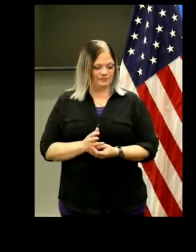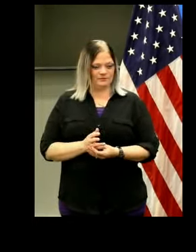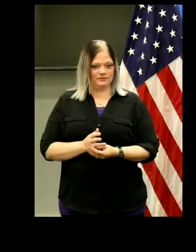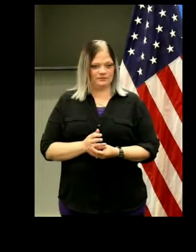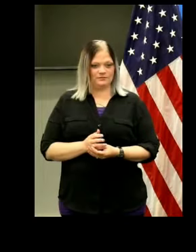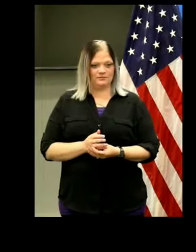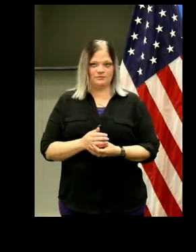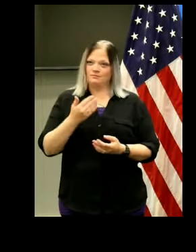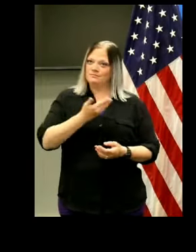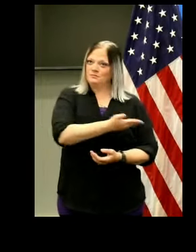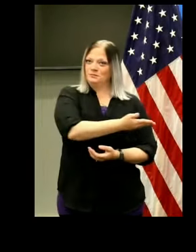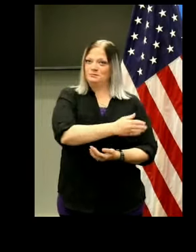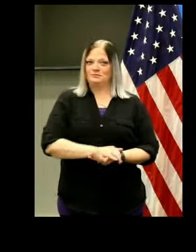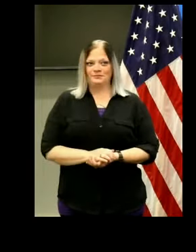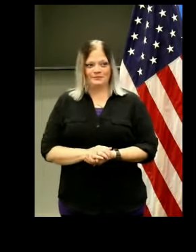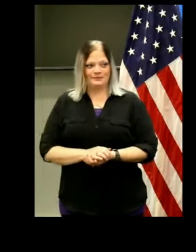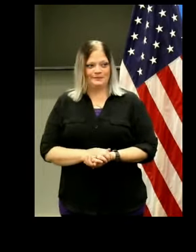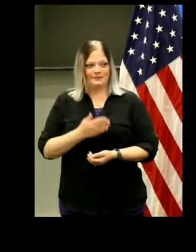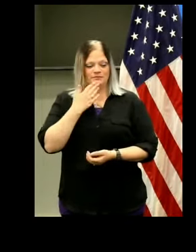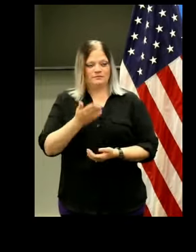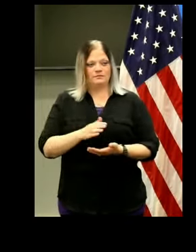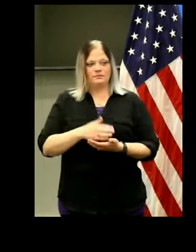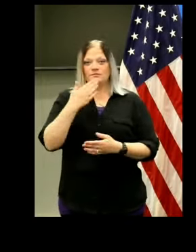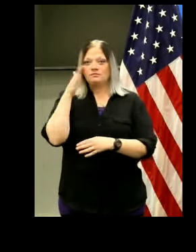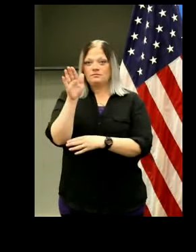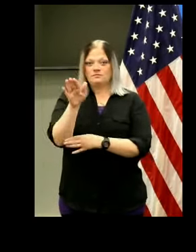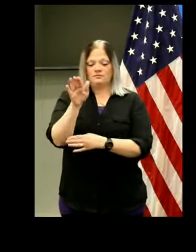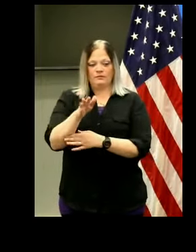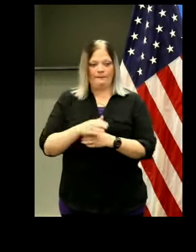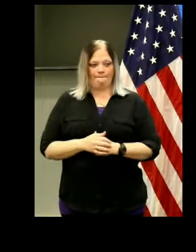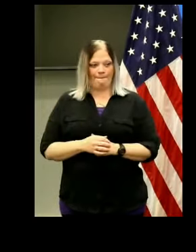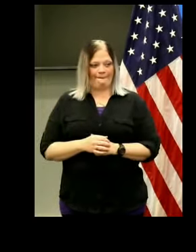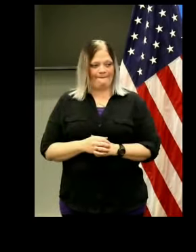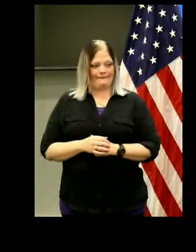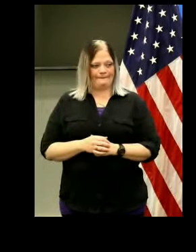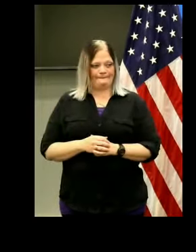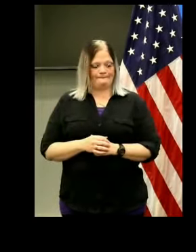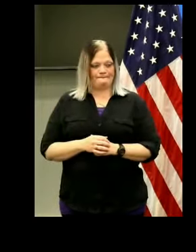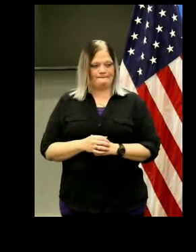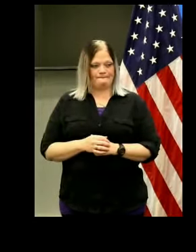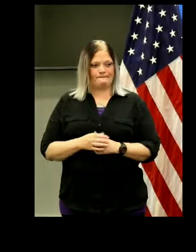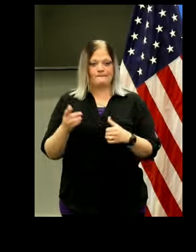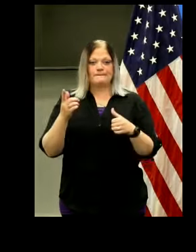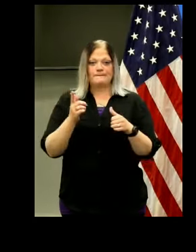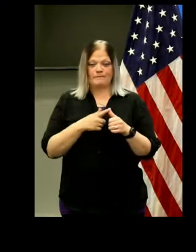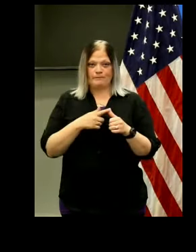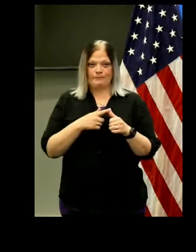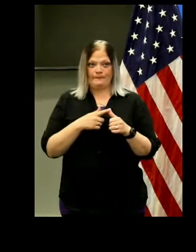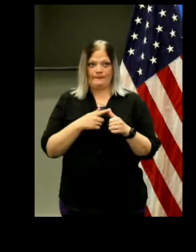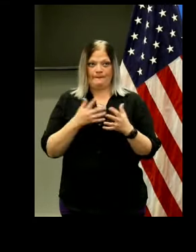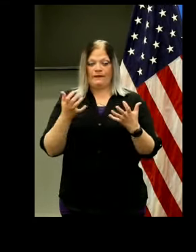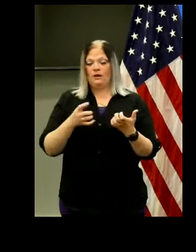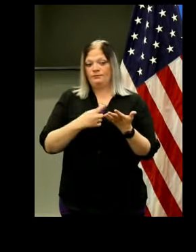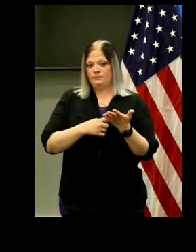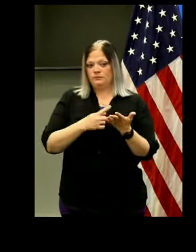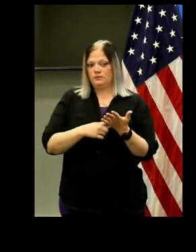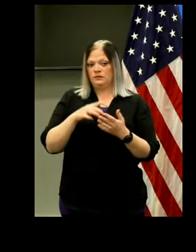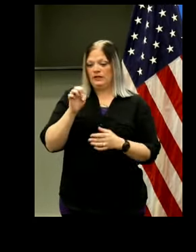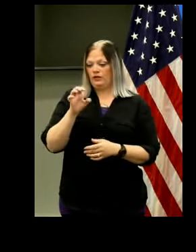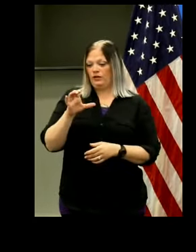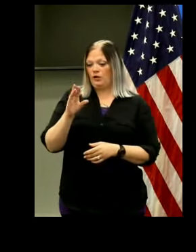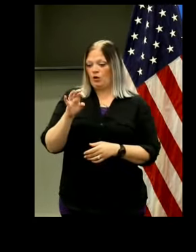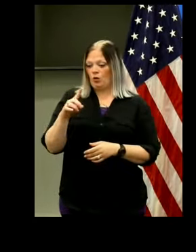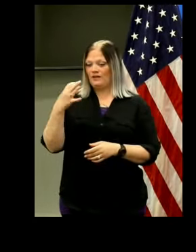All yours. Thank you. So, good afternoon. So first I want to talk about our Erie County